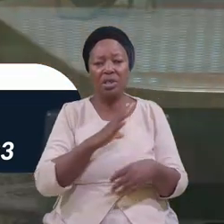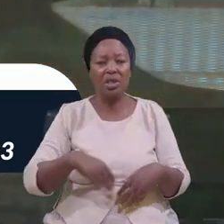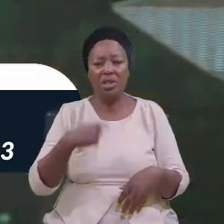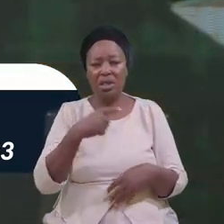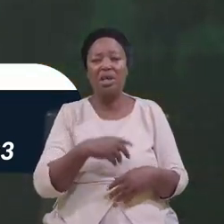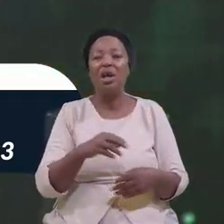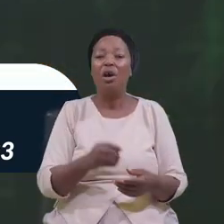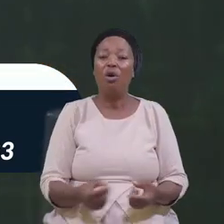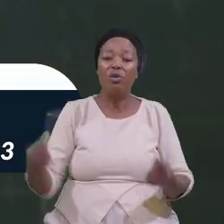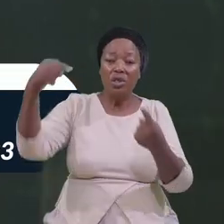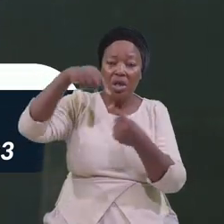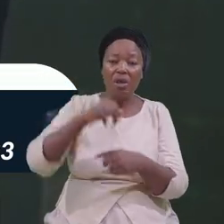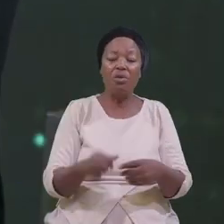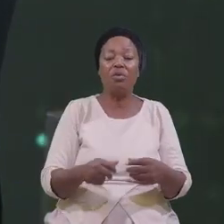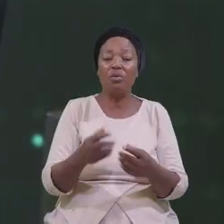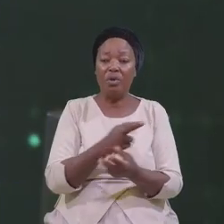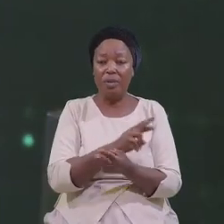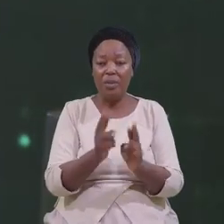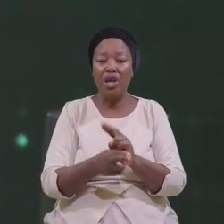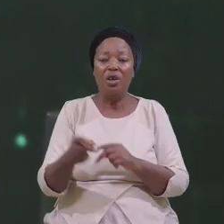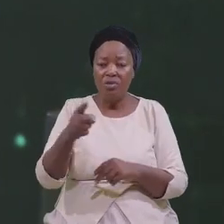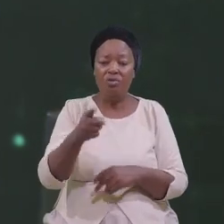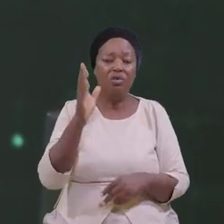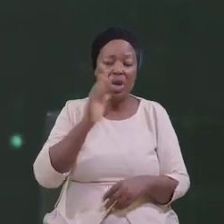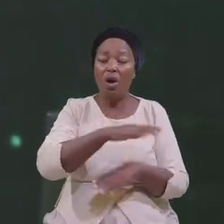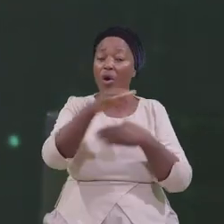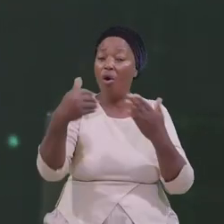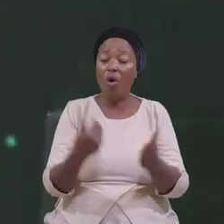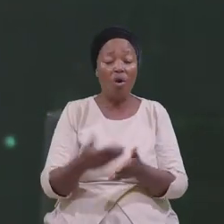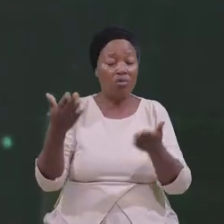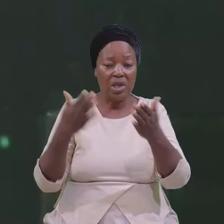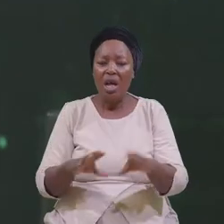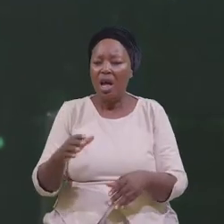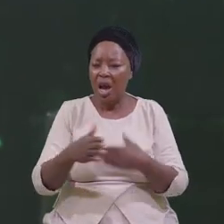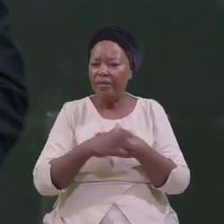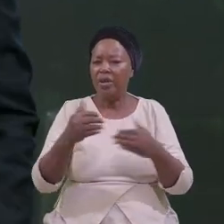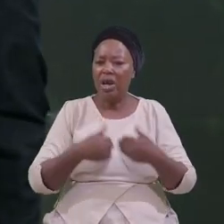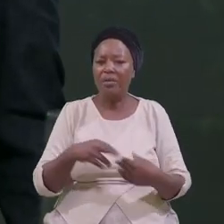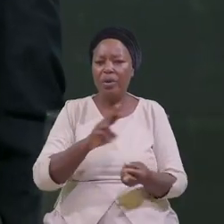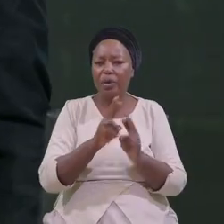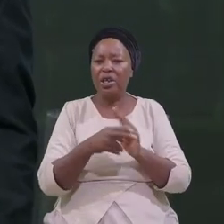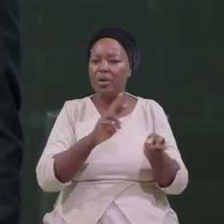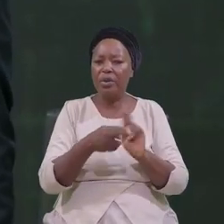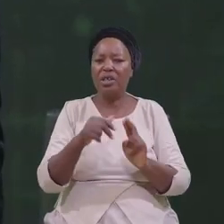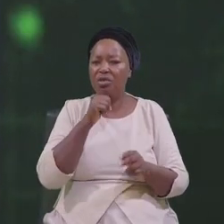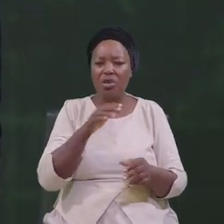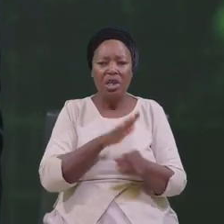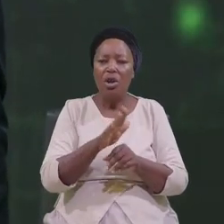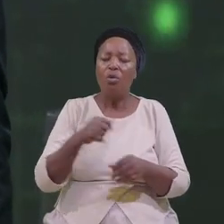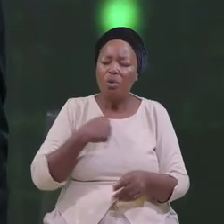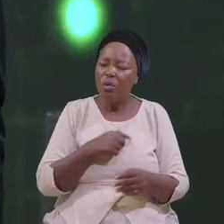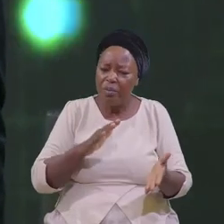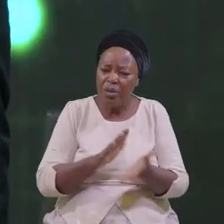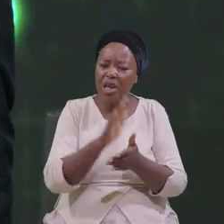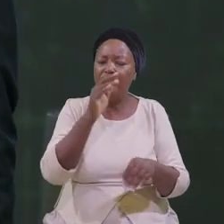repent, ye shall all likewise perish. But after we have repented, repentance is not enough. We believe on the